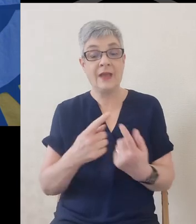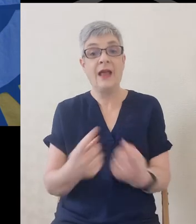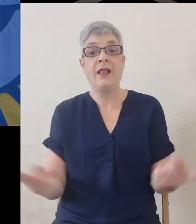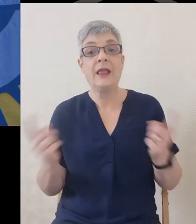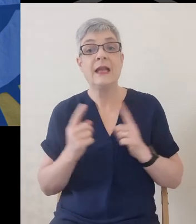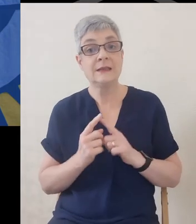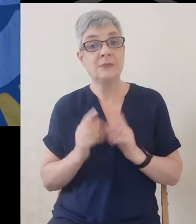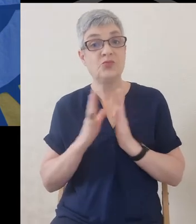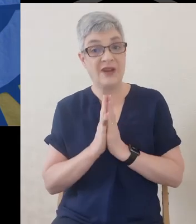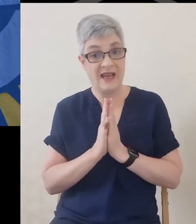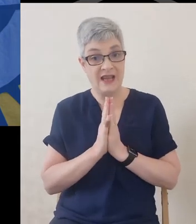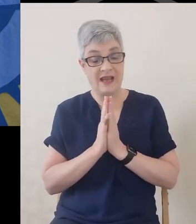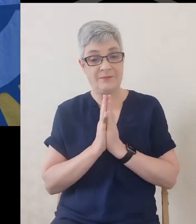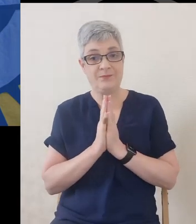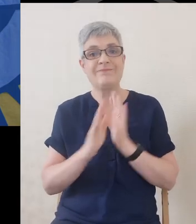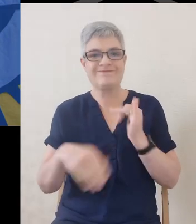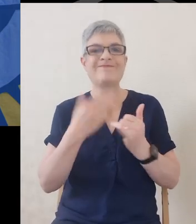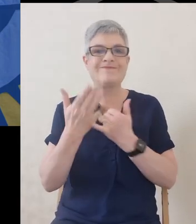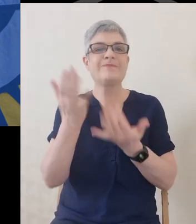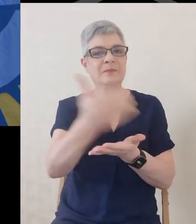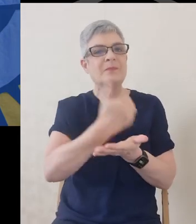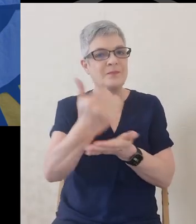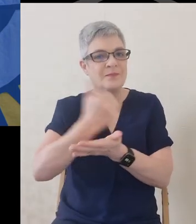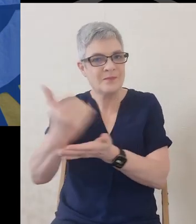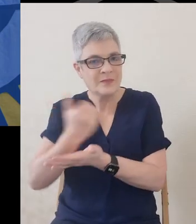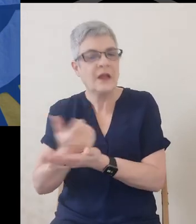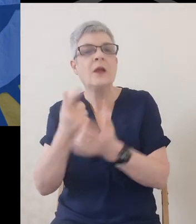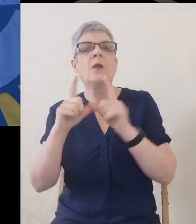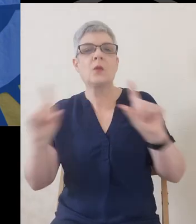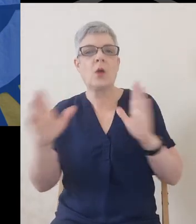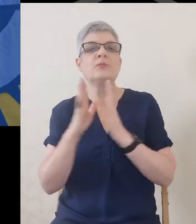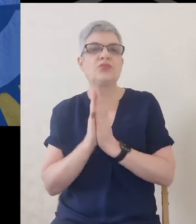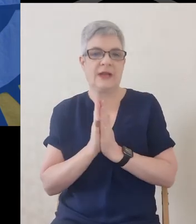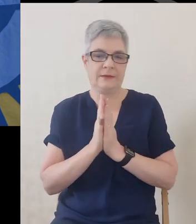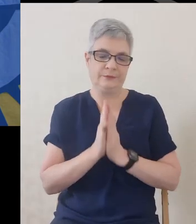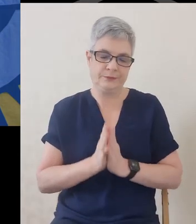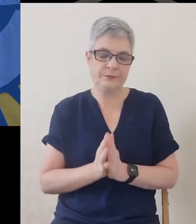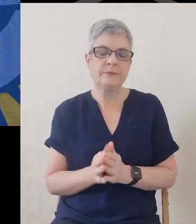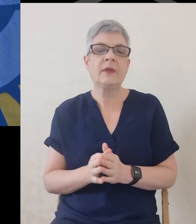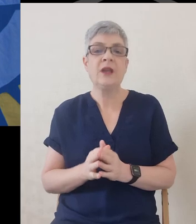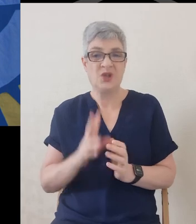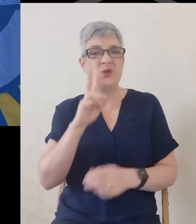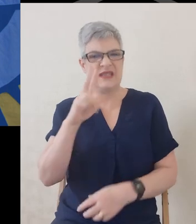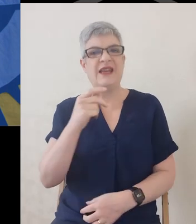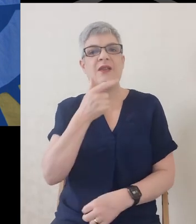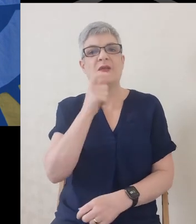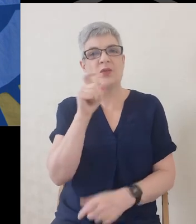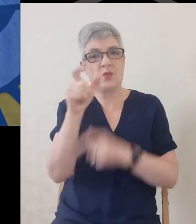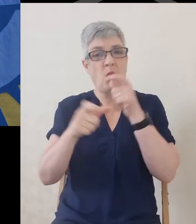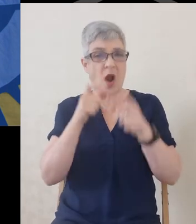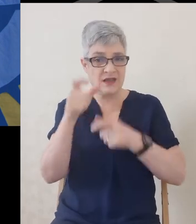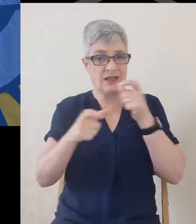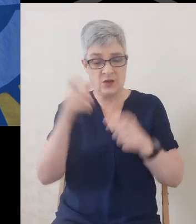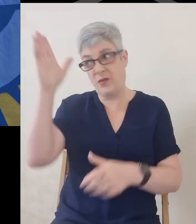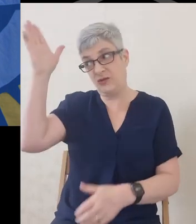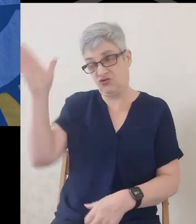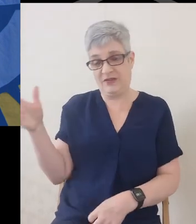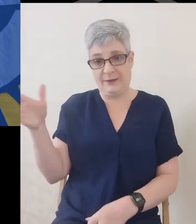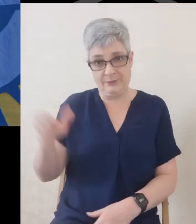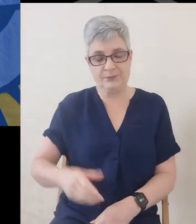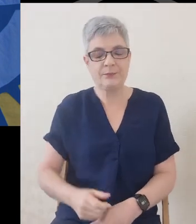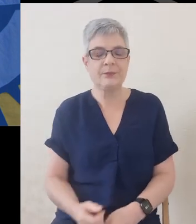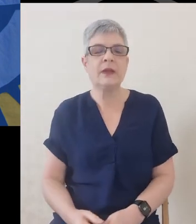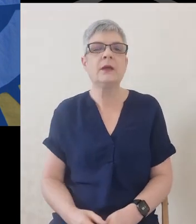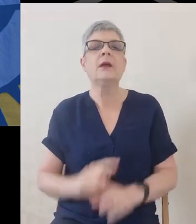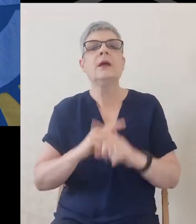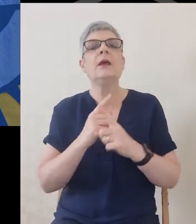Let us pray, and we'll gather up our prayers in the words of the Lord's Prayer. You'll see the words on the screen of the forms of the prayer that